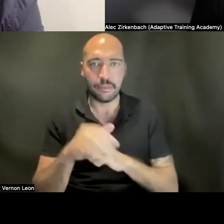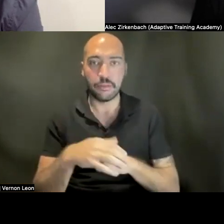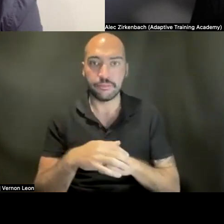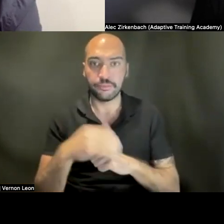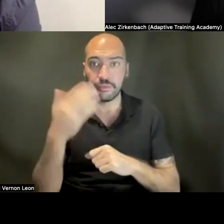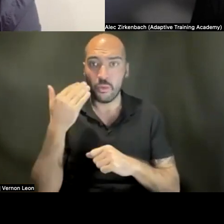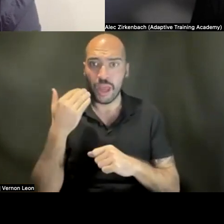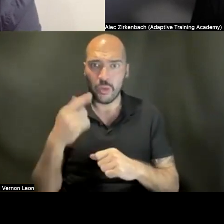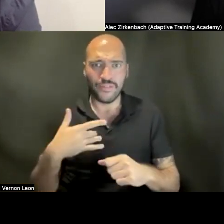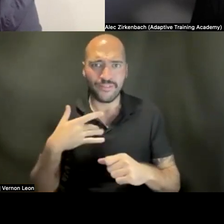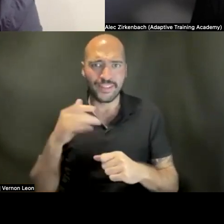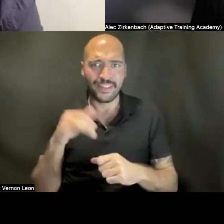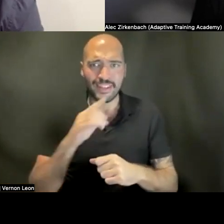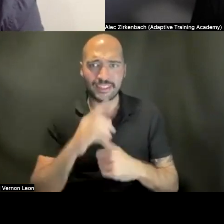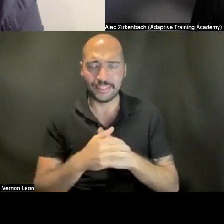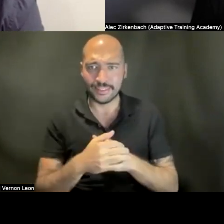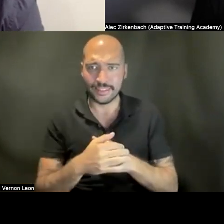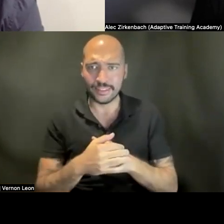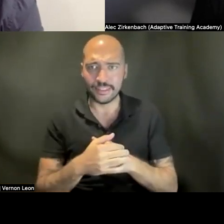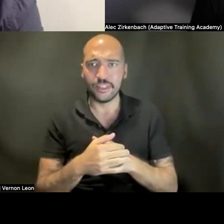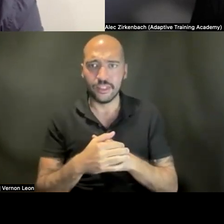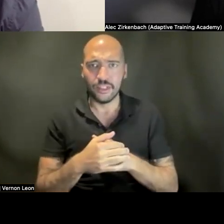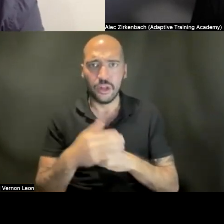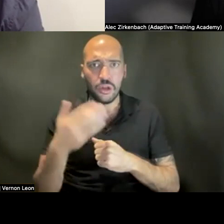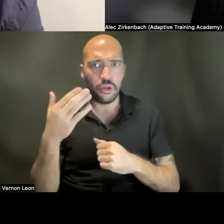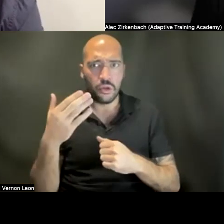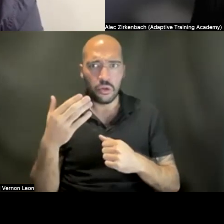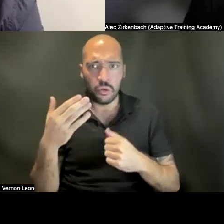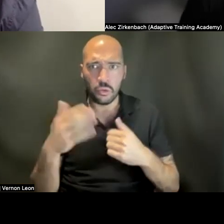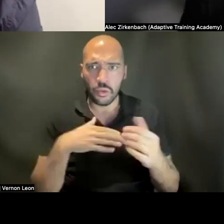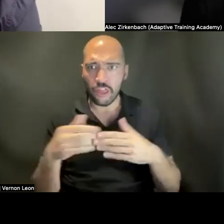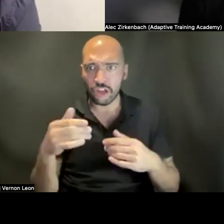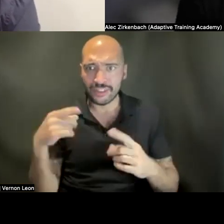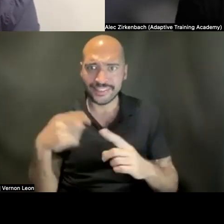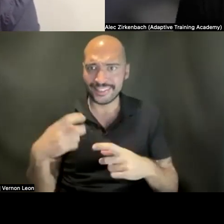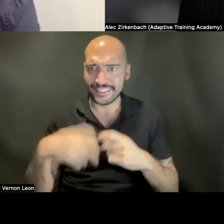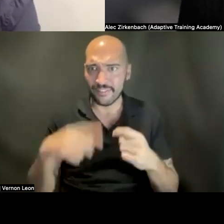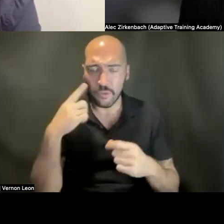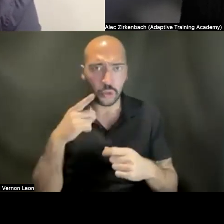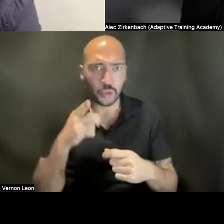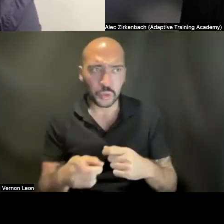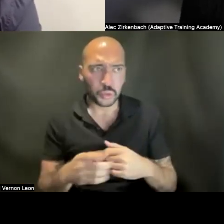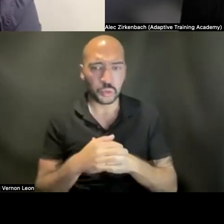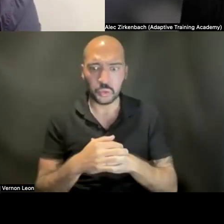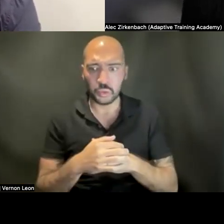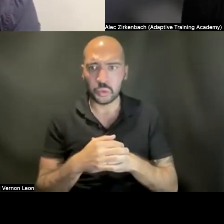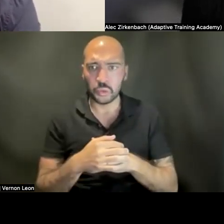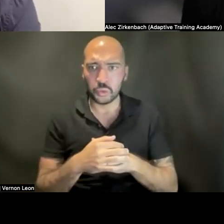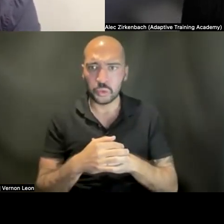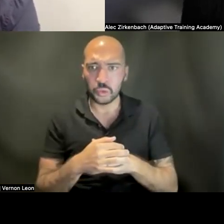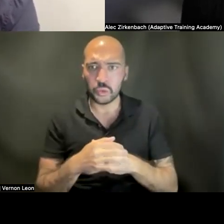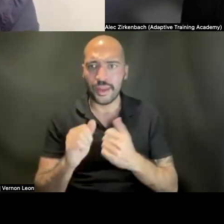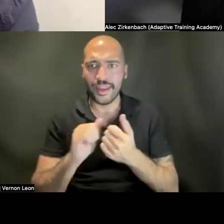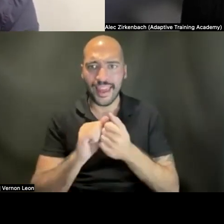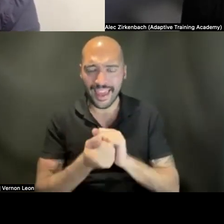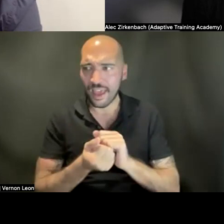speak to whether or not it was difficult for you, and really kind of how